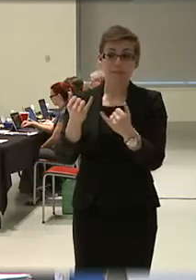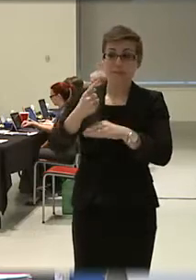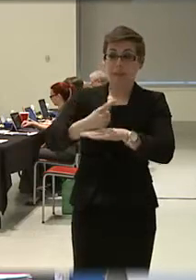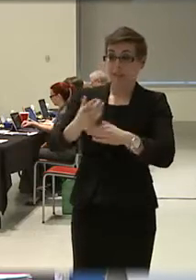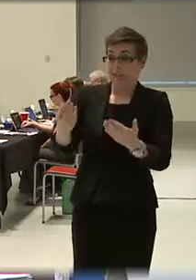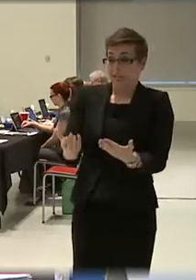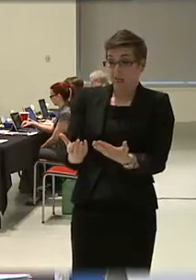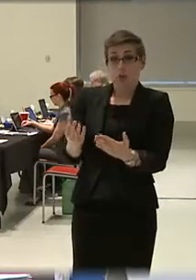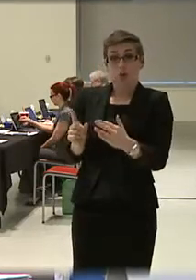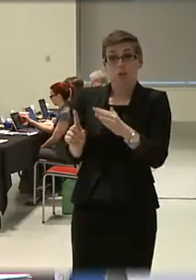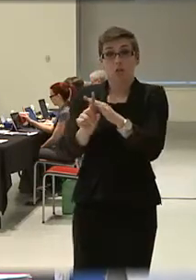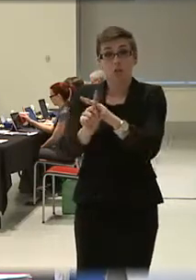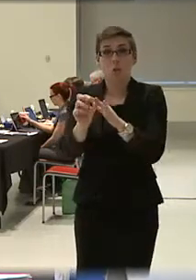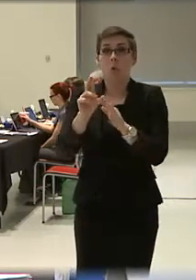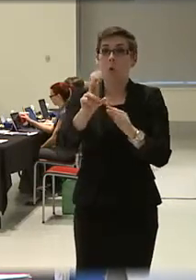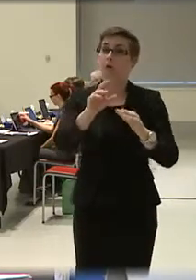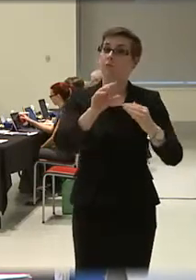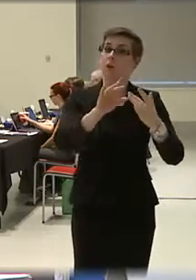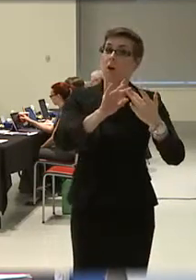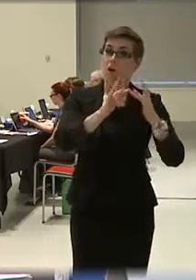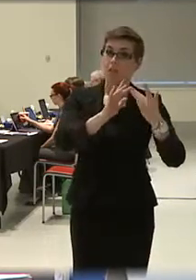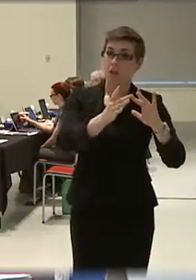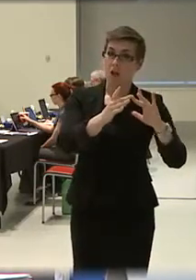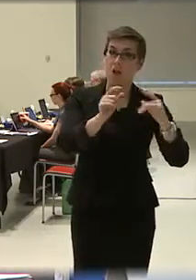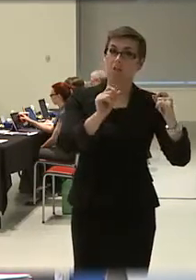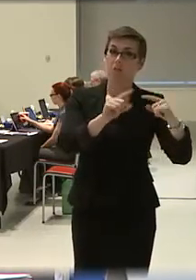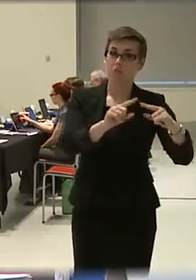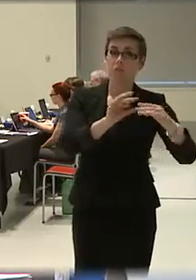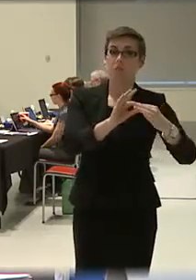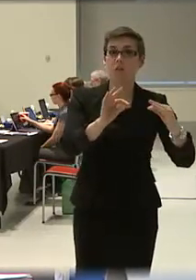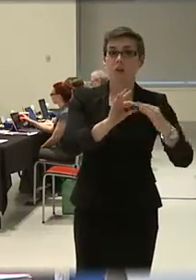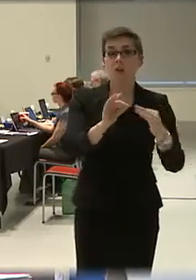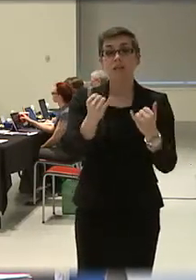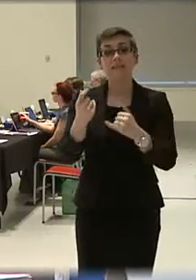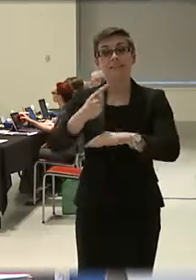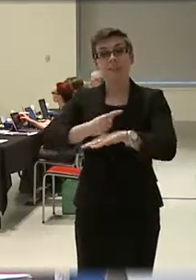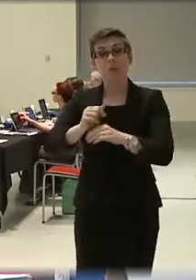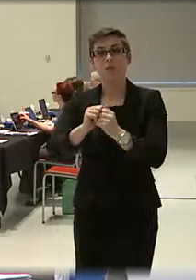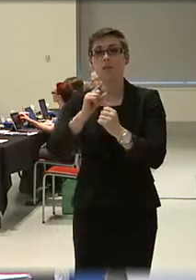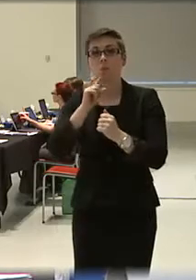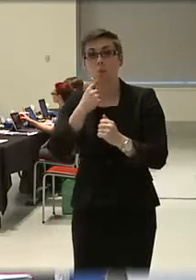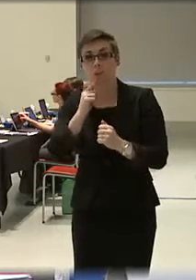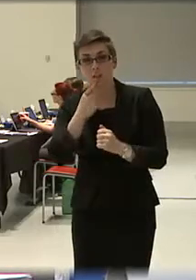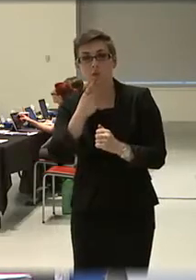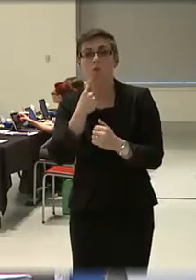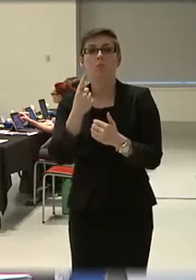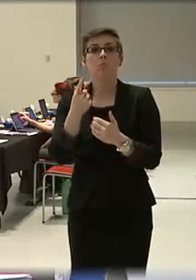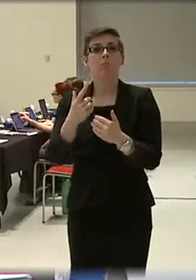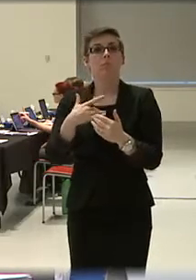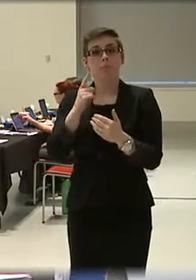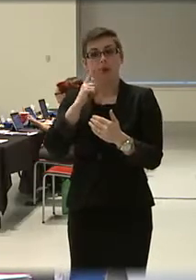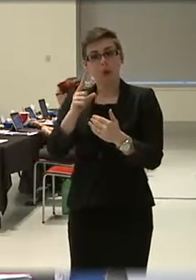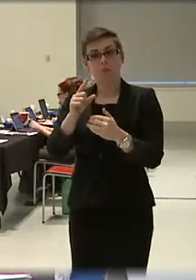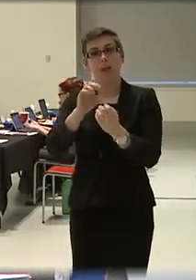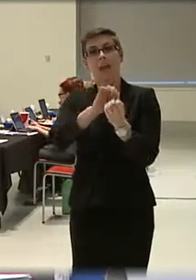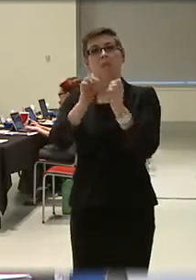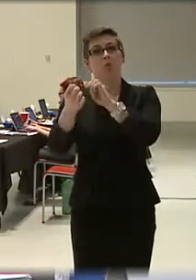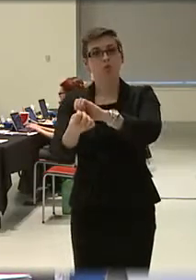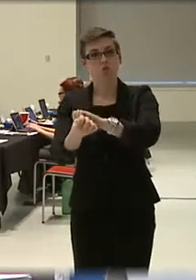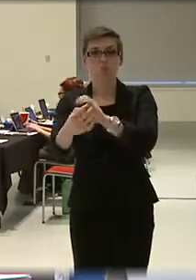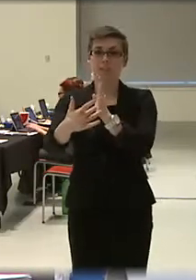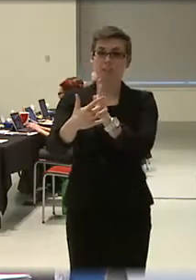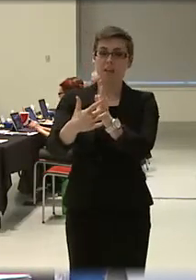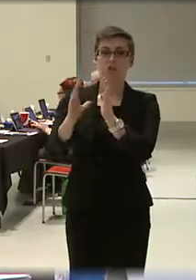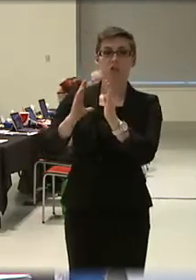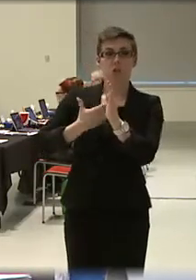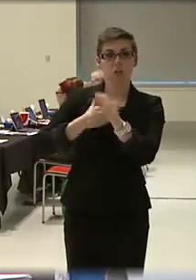I think that today was an important conversation about the critical nature of evolution, and that our society and that our work continues